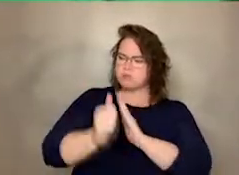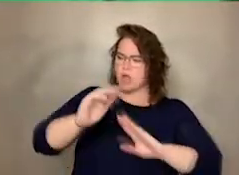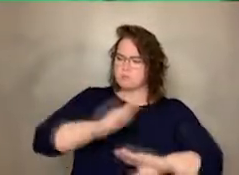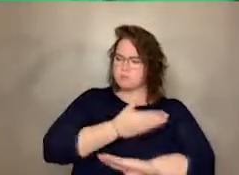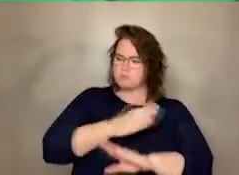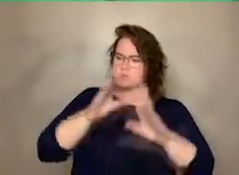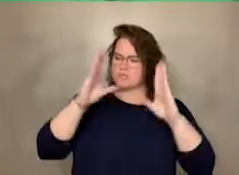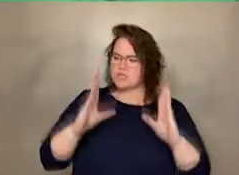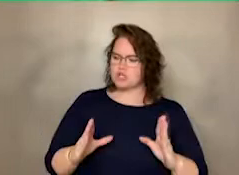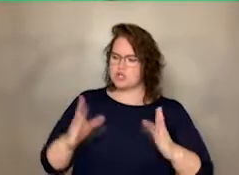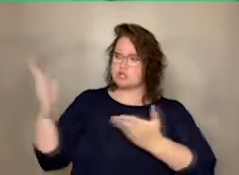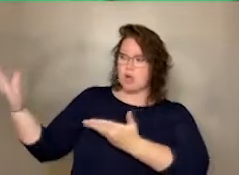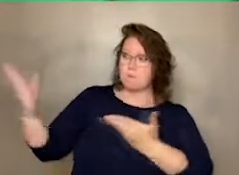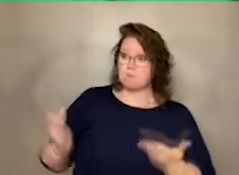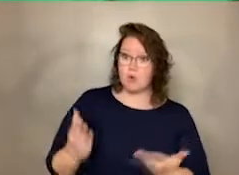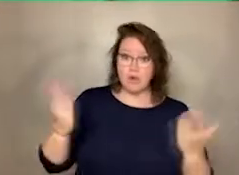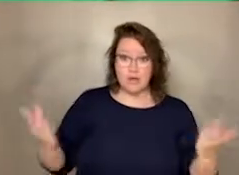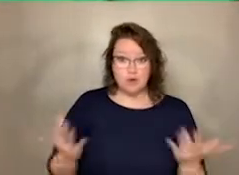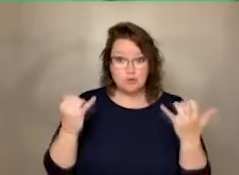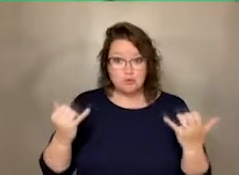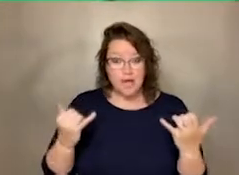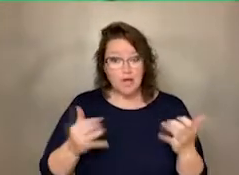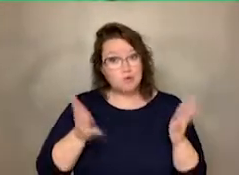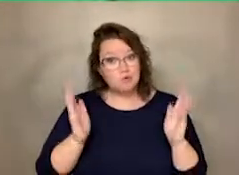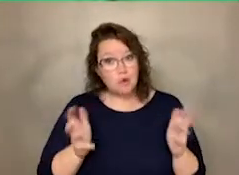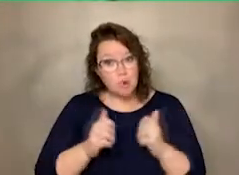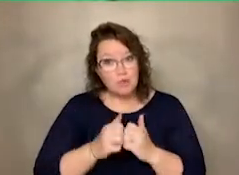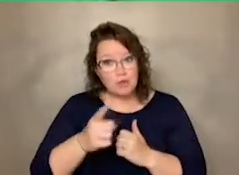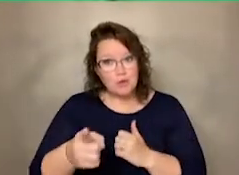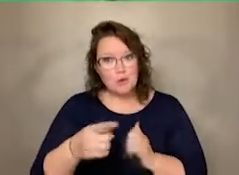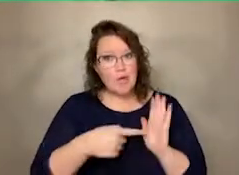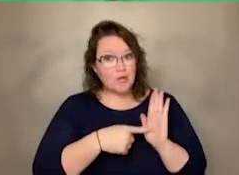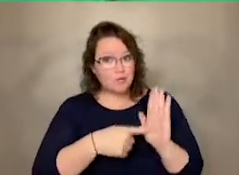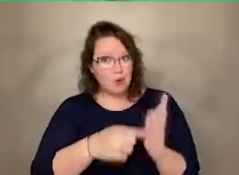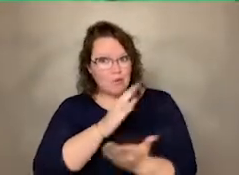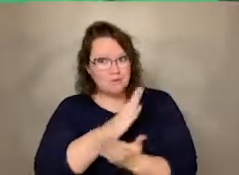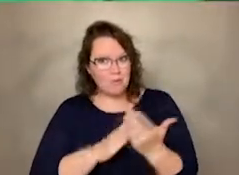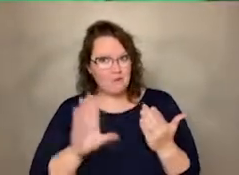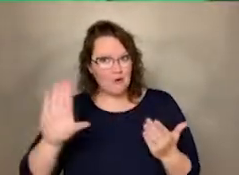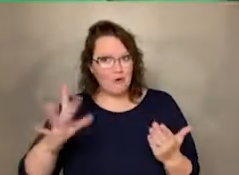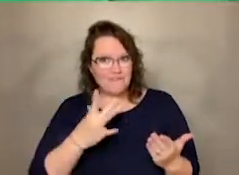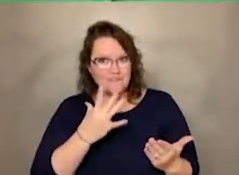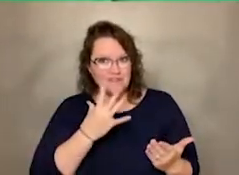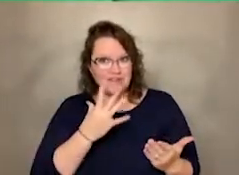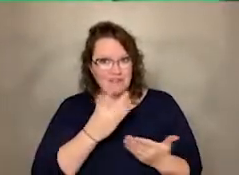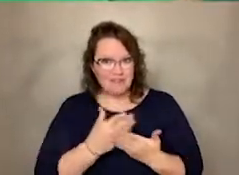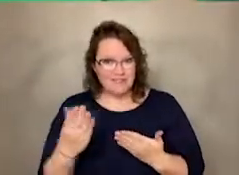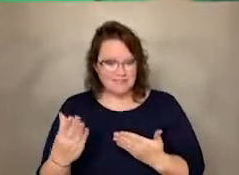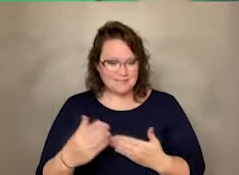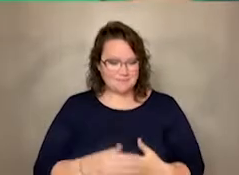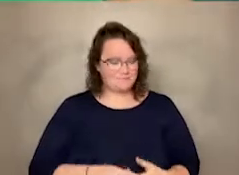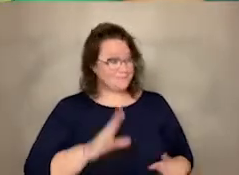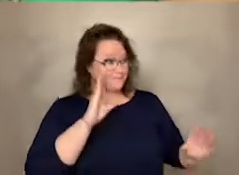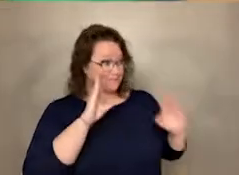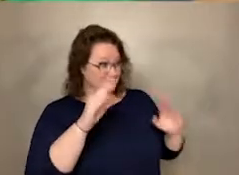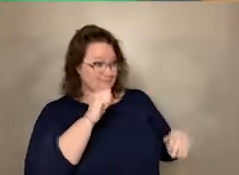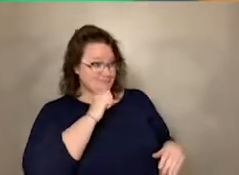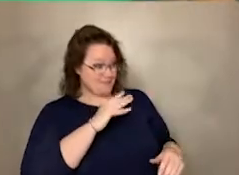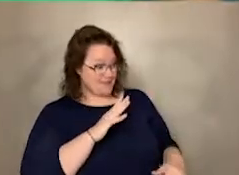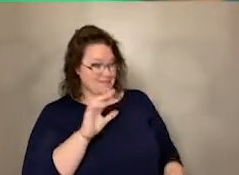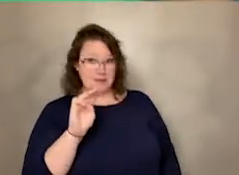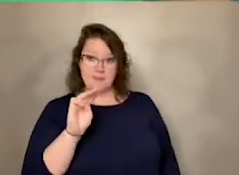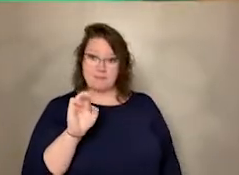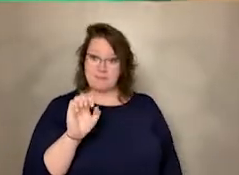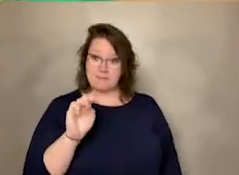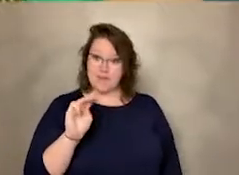today to talk to you and maybe share some of her favorite musical instruments. So, hi, I'm Miss Memrick, and I work at